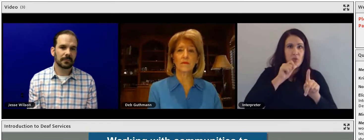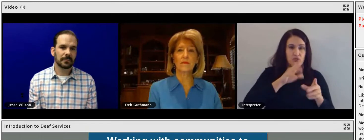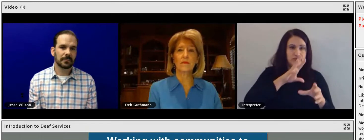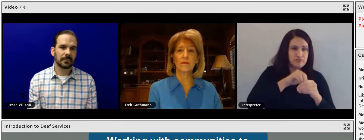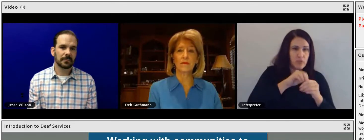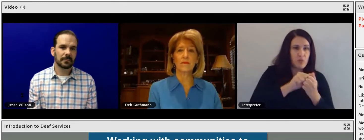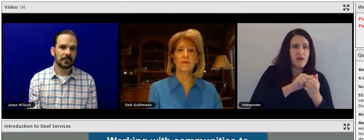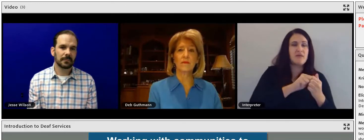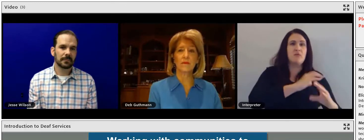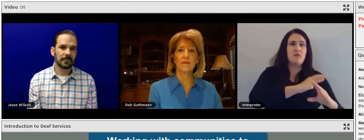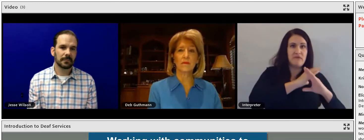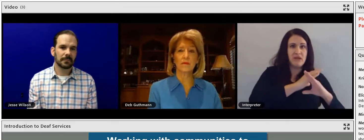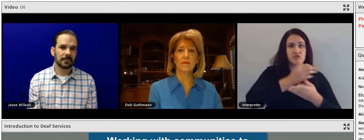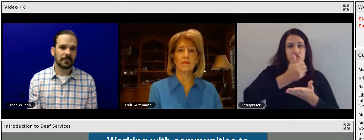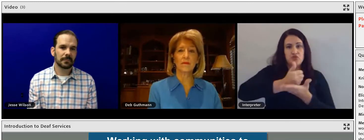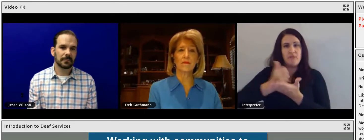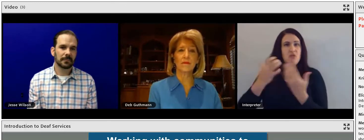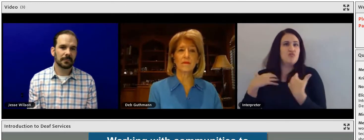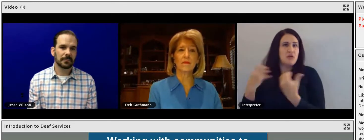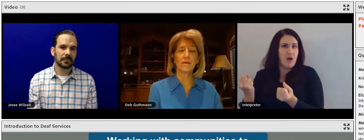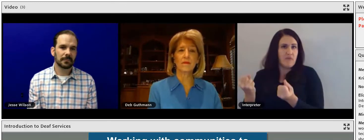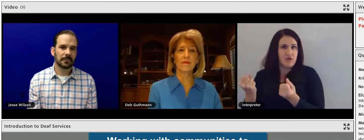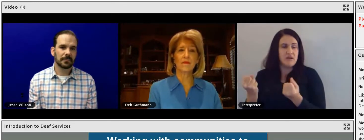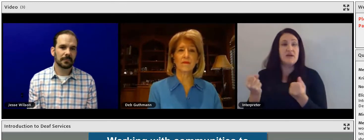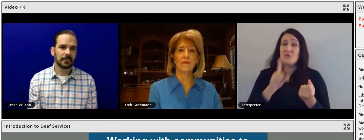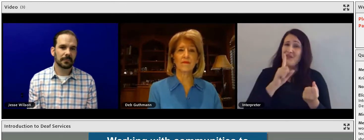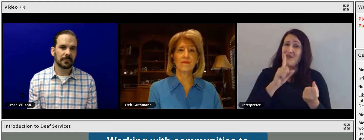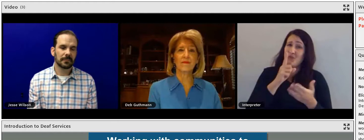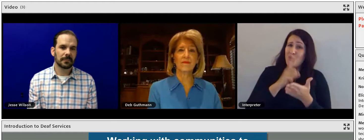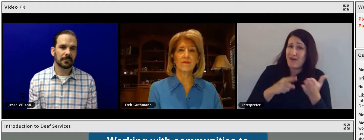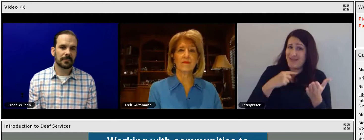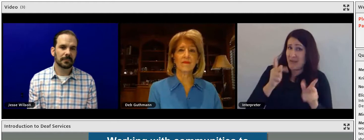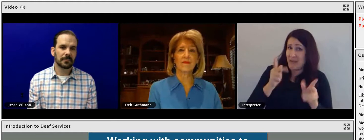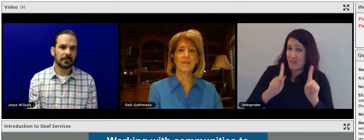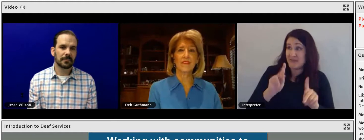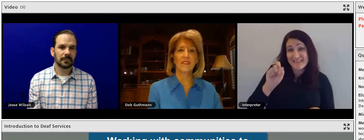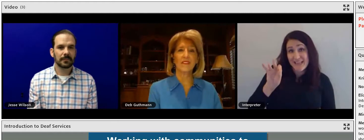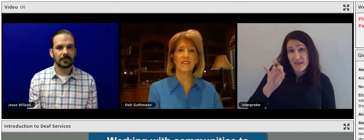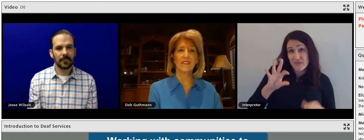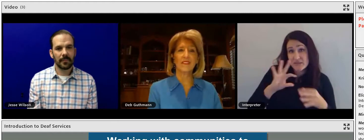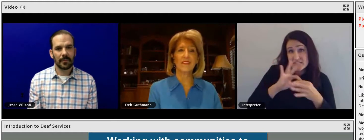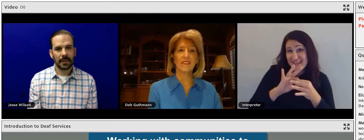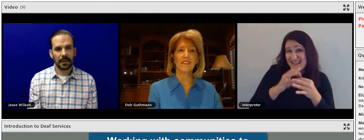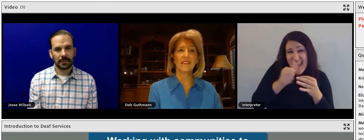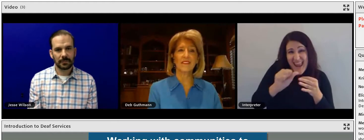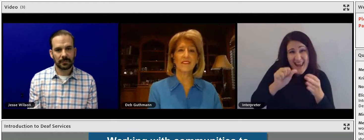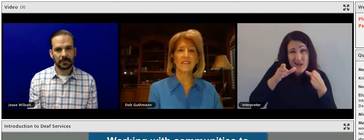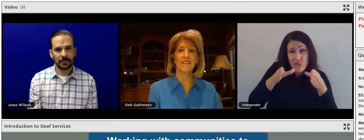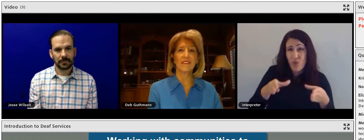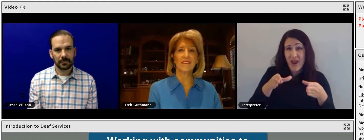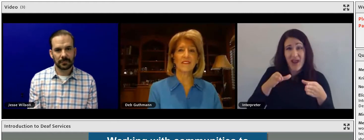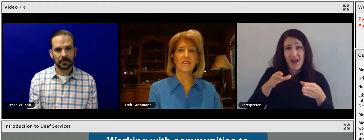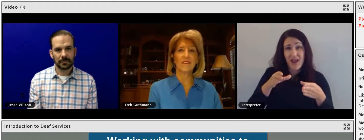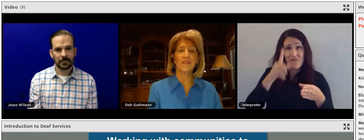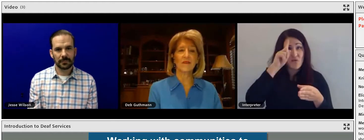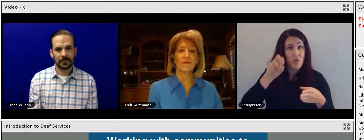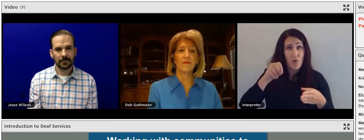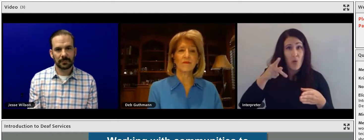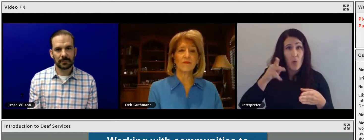treatment, or recovery. Anything, actually, what I always tell people is if it is connected in any way to